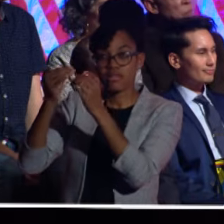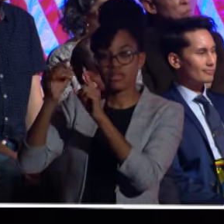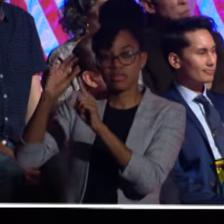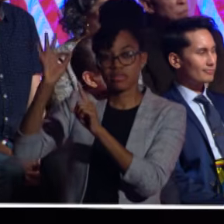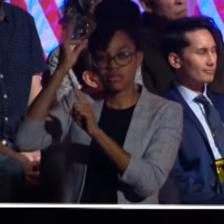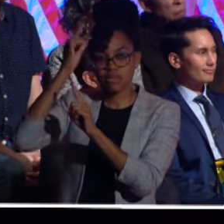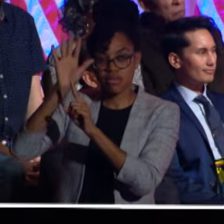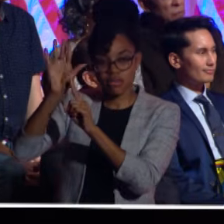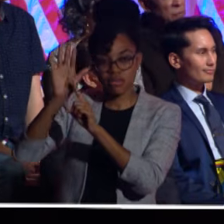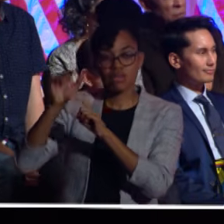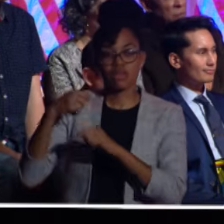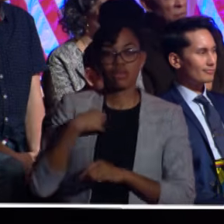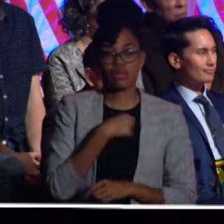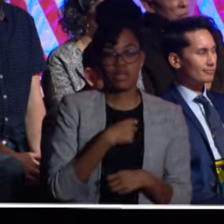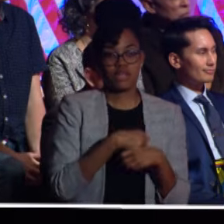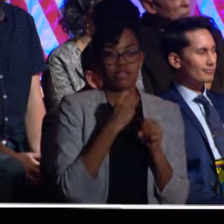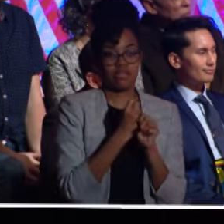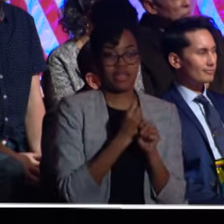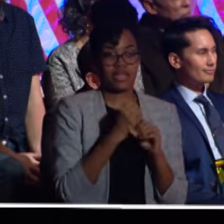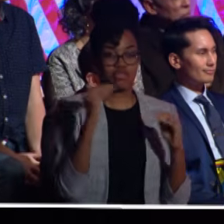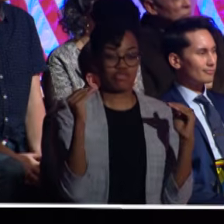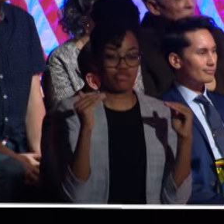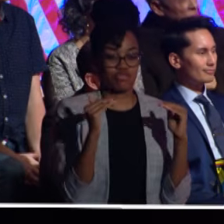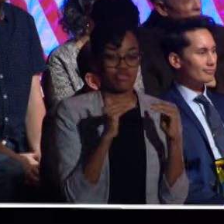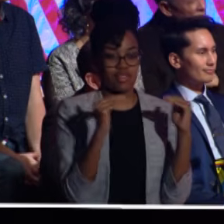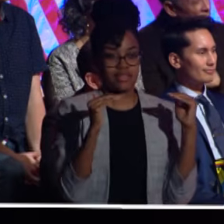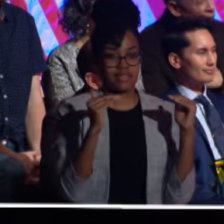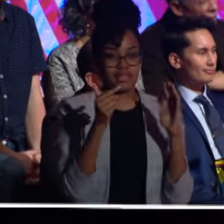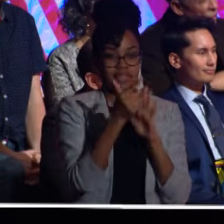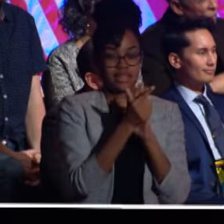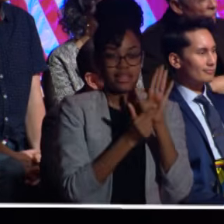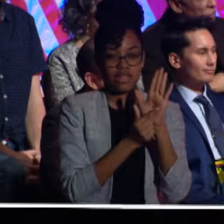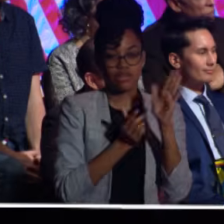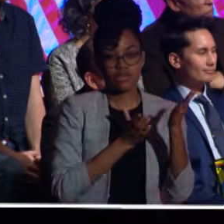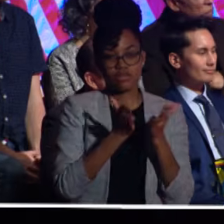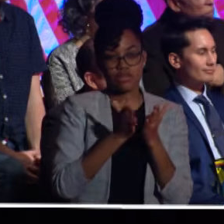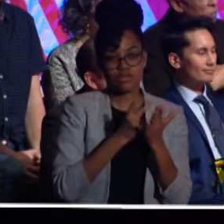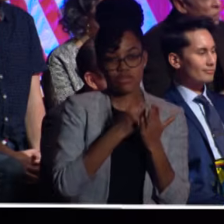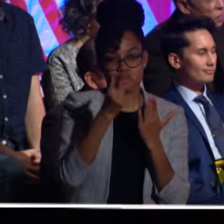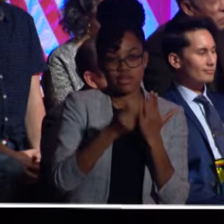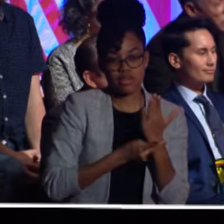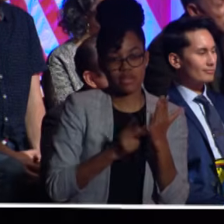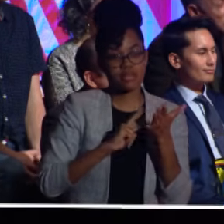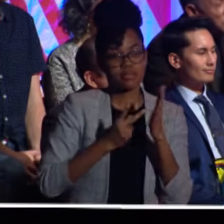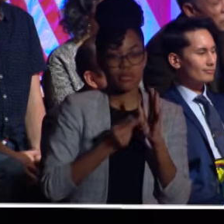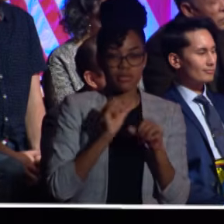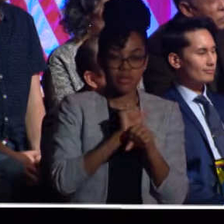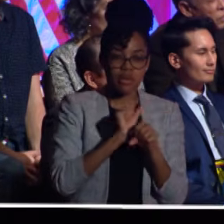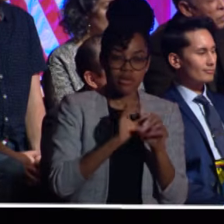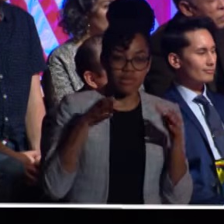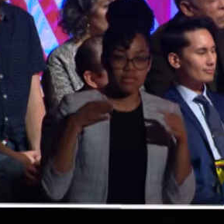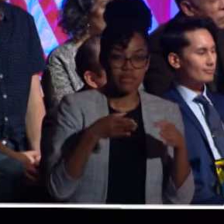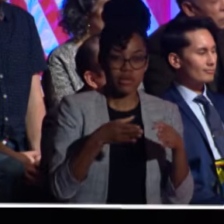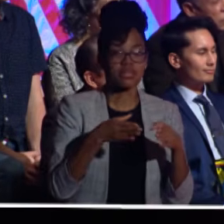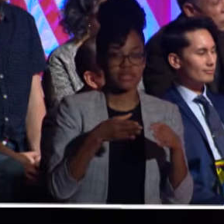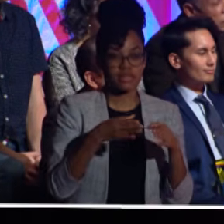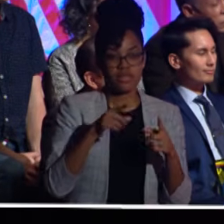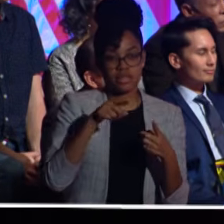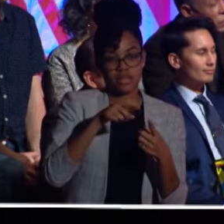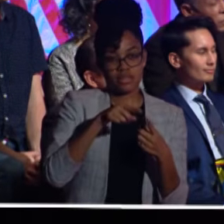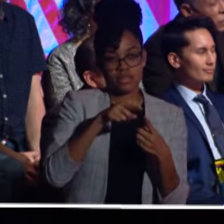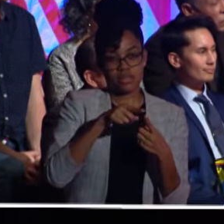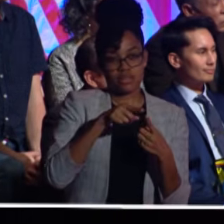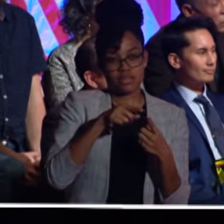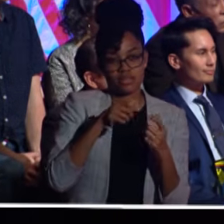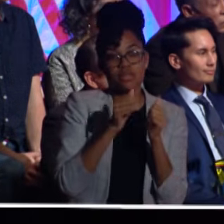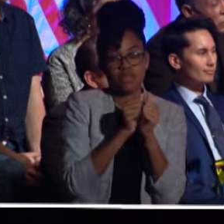Grant Program, which helps protect and advance the rights of immigrants in our city. At the budget engagement forums